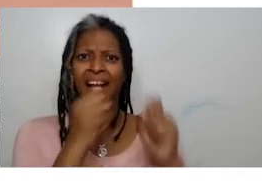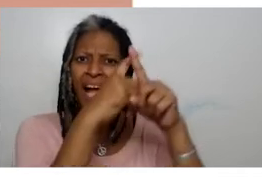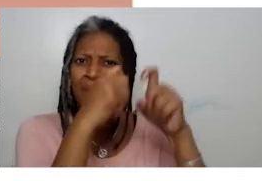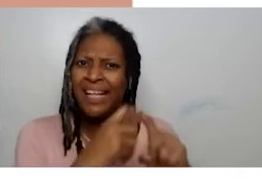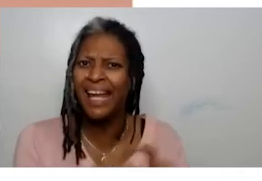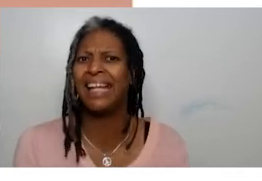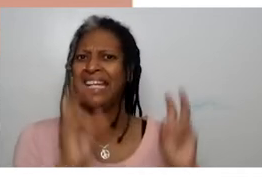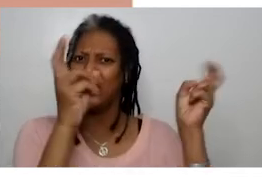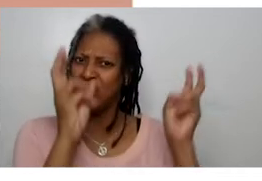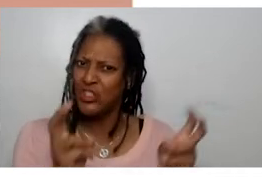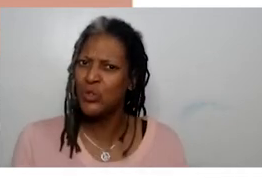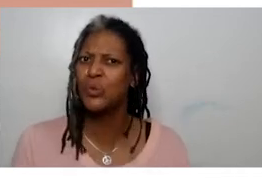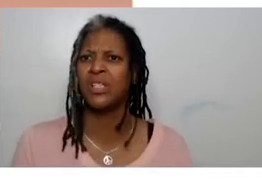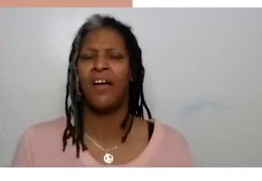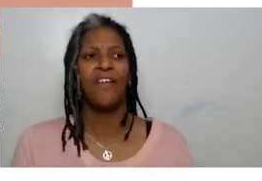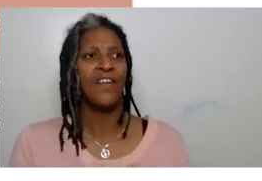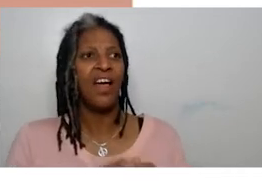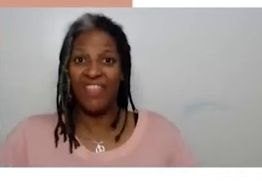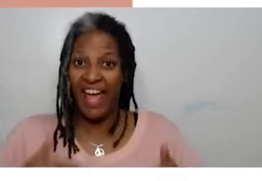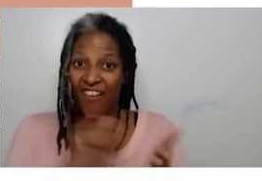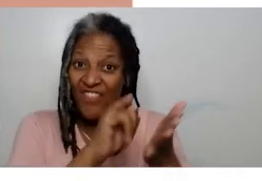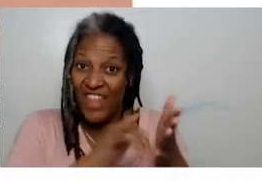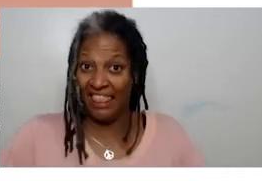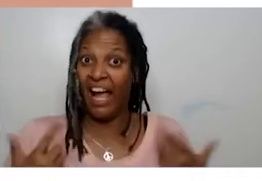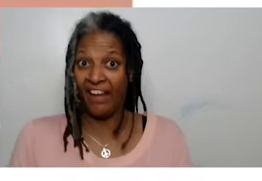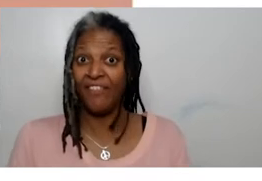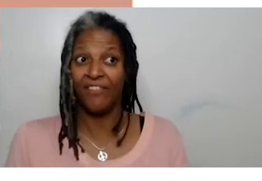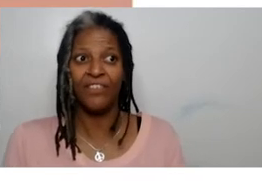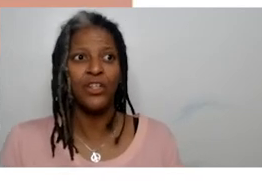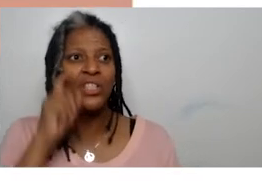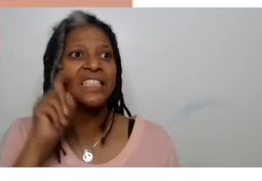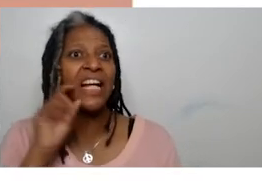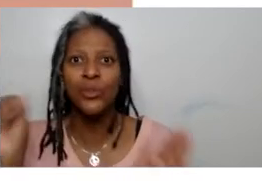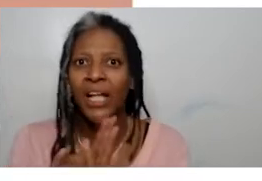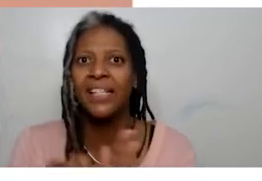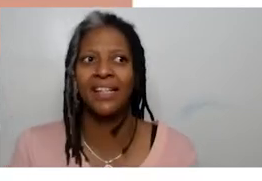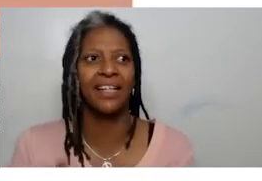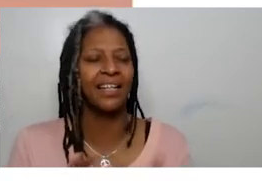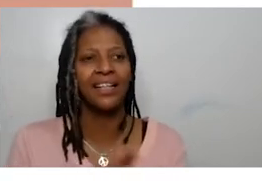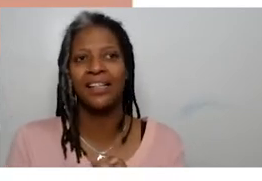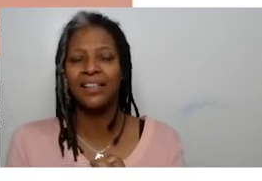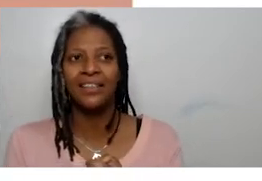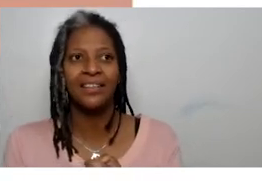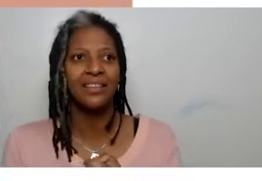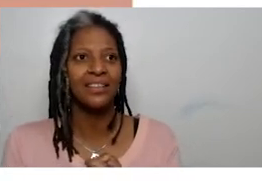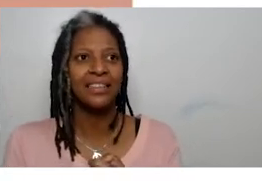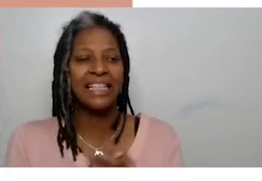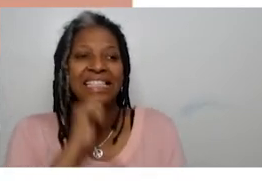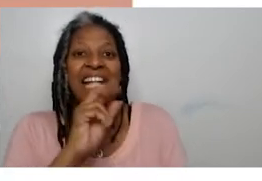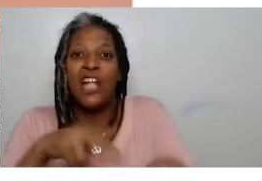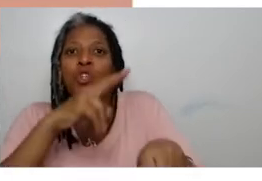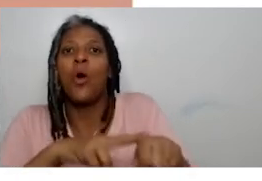only going throughout the world with a different orientation, a sexual orientation that is not normal to other